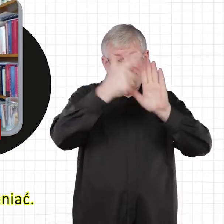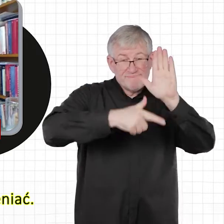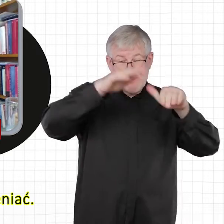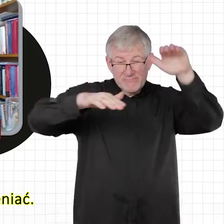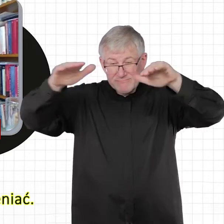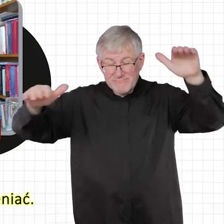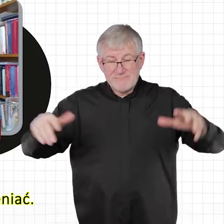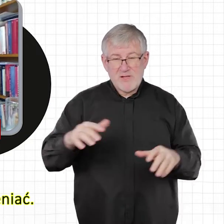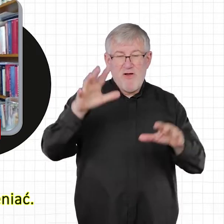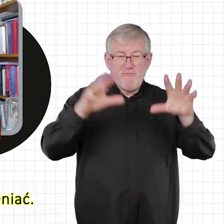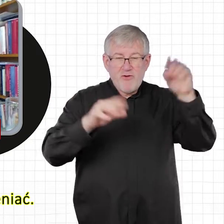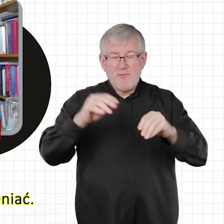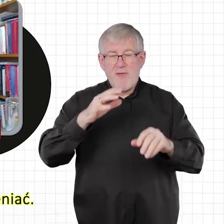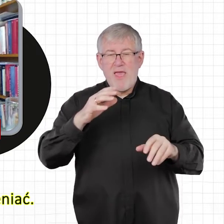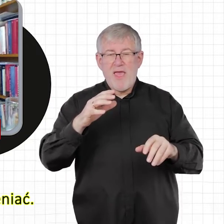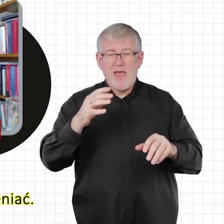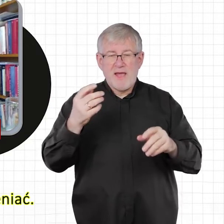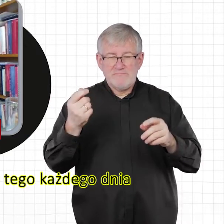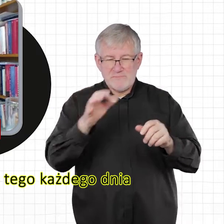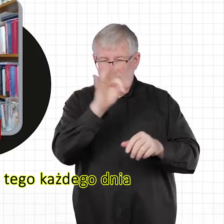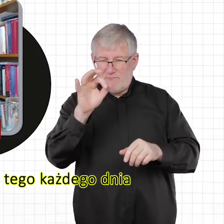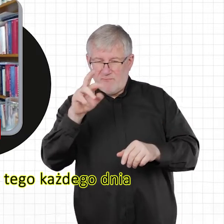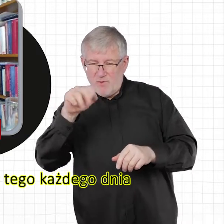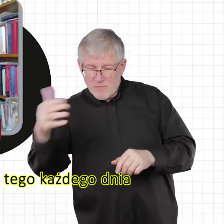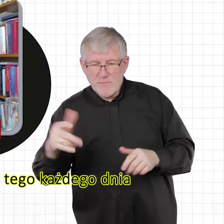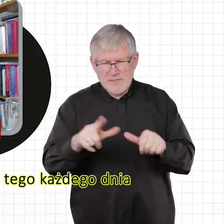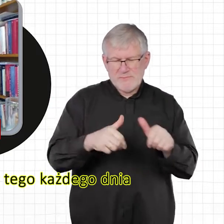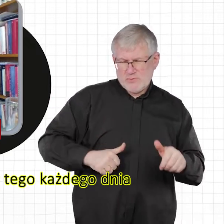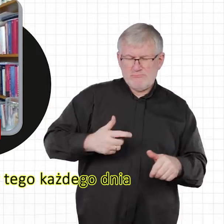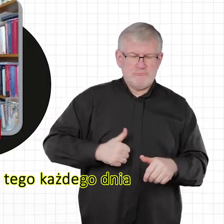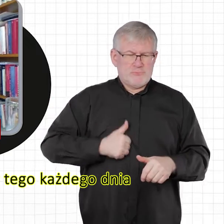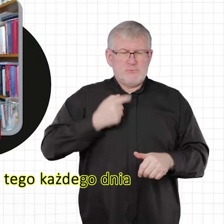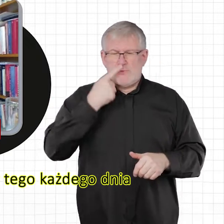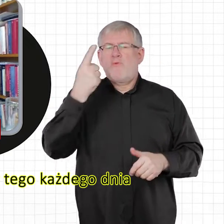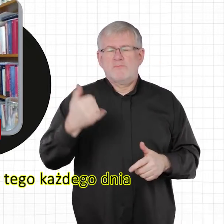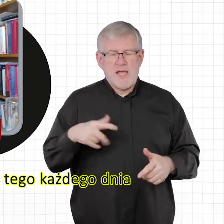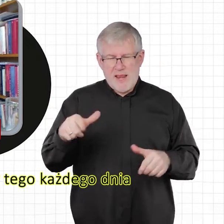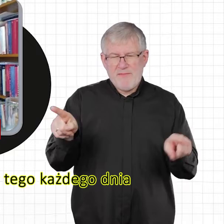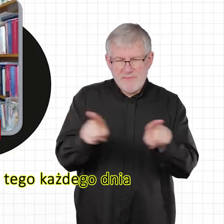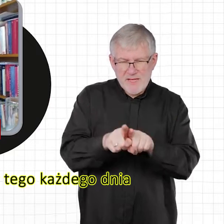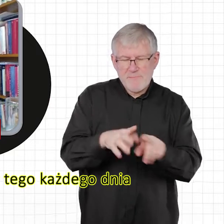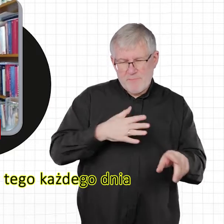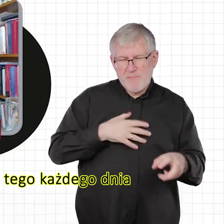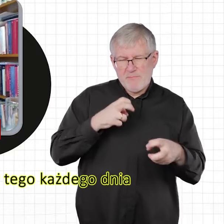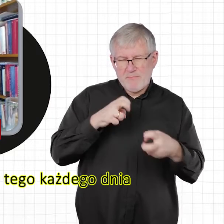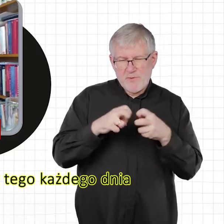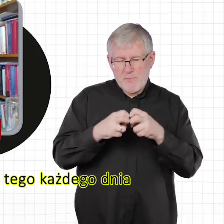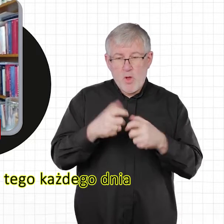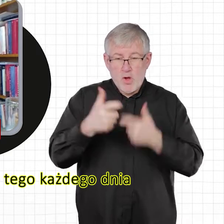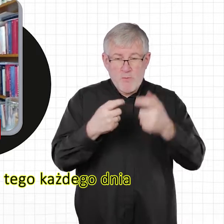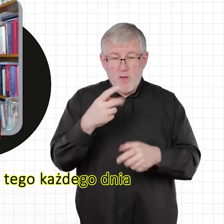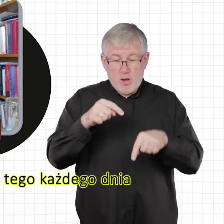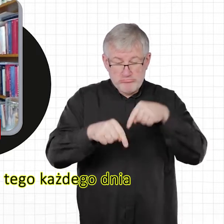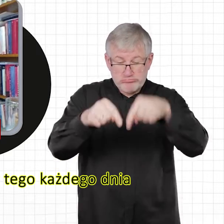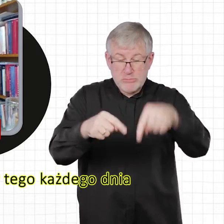be evaluating ourselves regularly. So though we're not teaching it, like, as I said, in